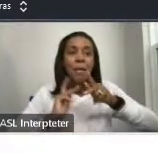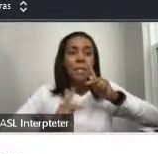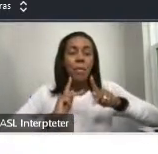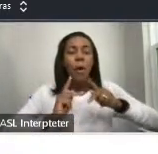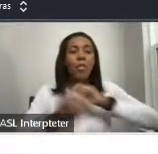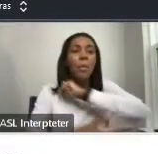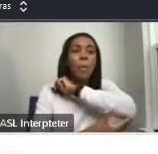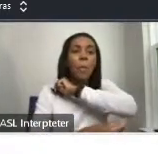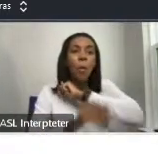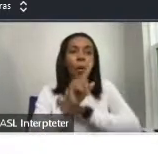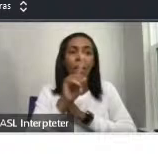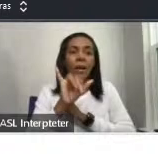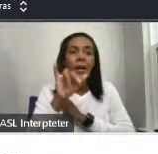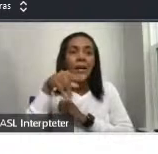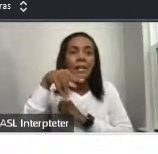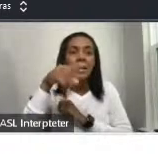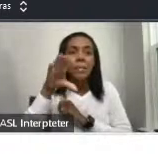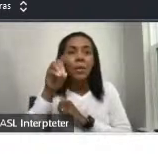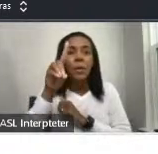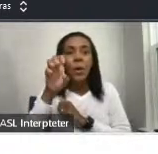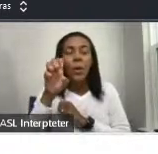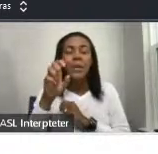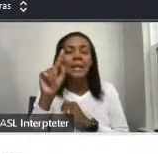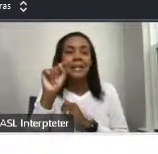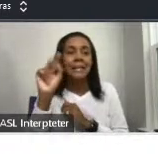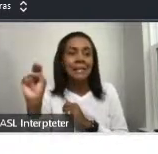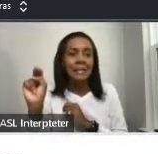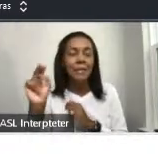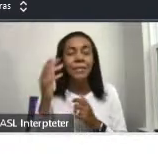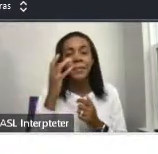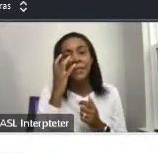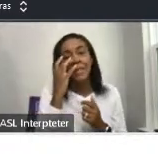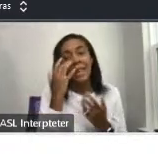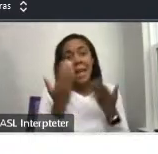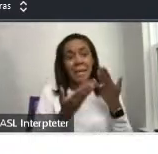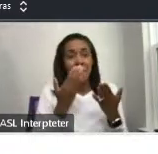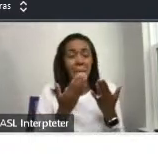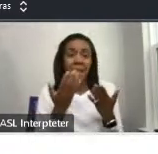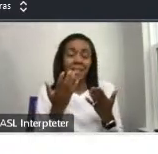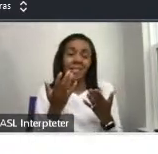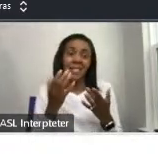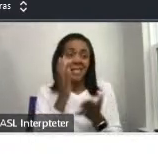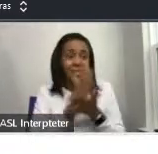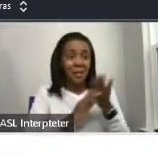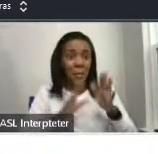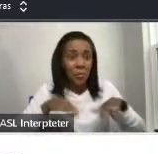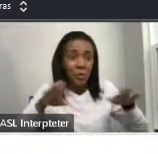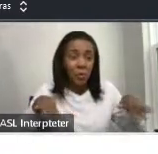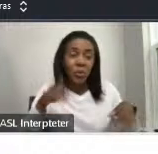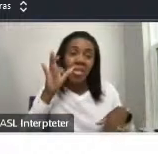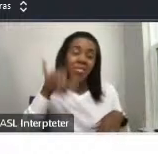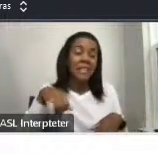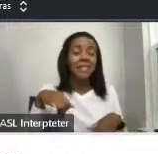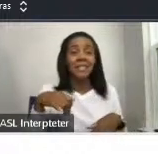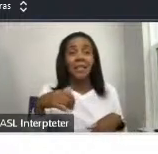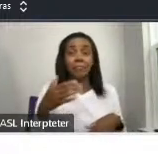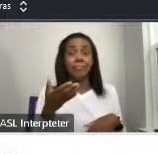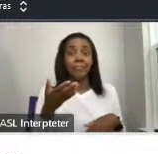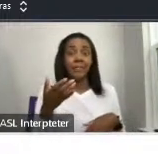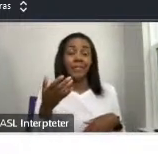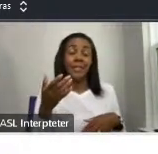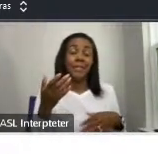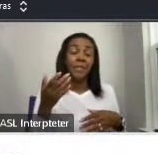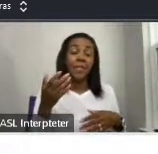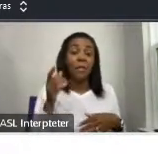you know, especially the children for whom this may be the only vacation they ever get, seems like a big miss. So we really do